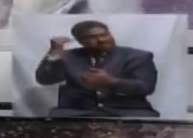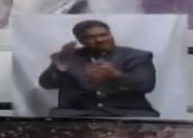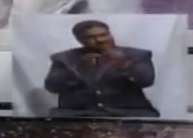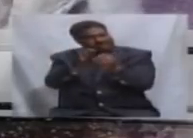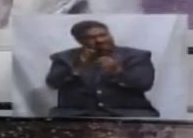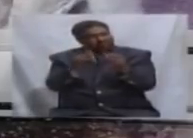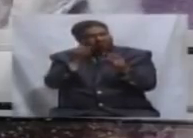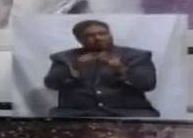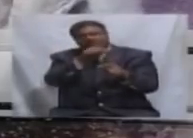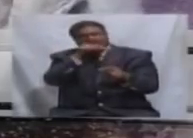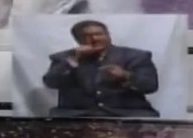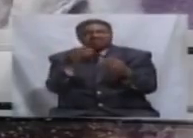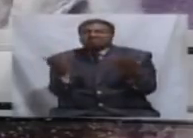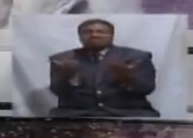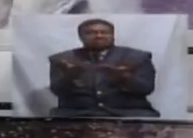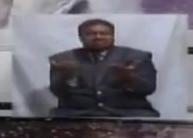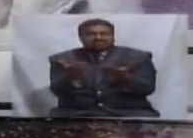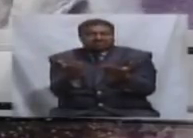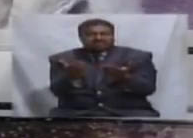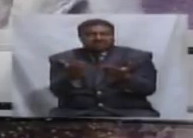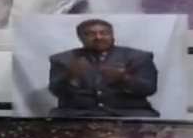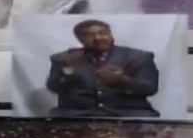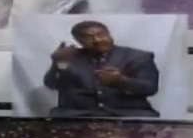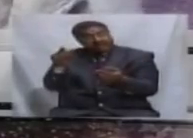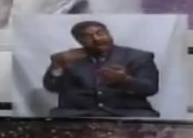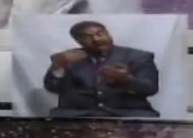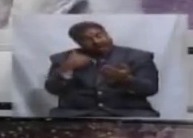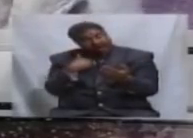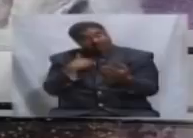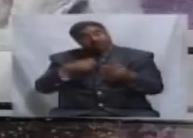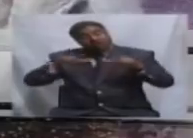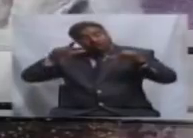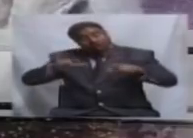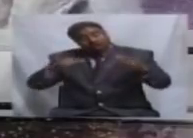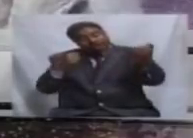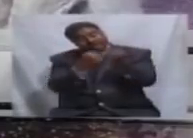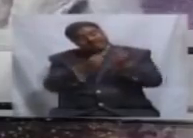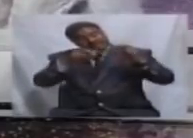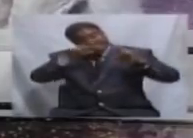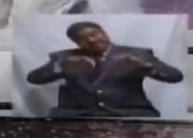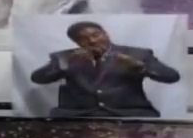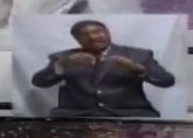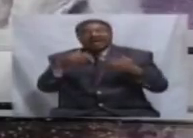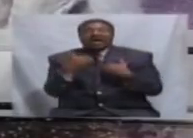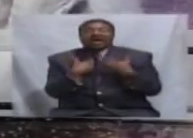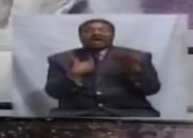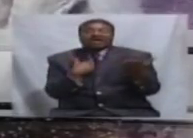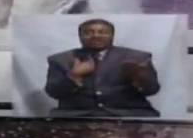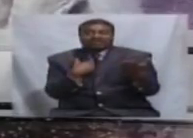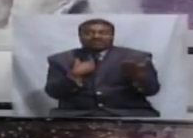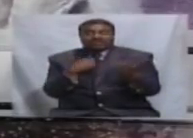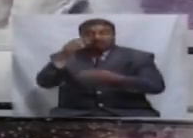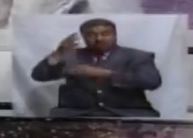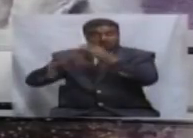explained. Ms. Silia, however, lamented how low funding to research institutions. She commended the